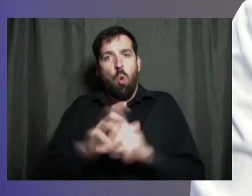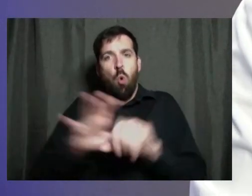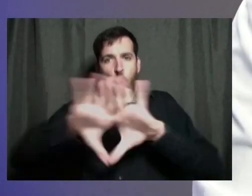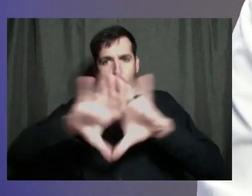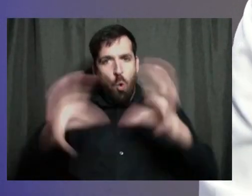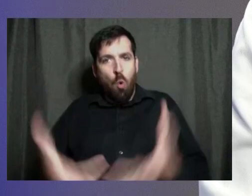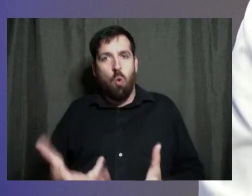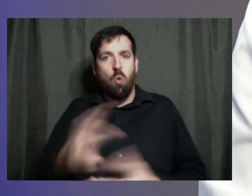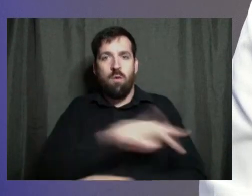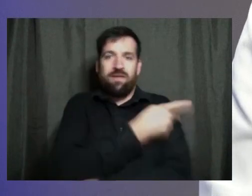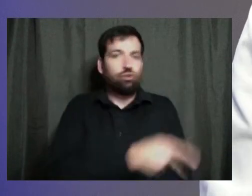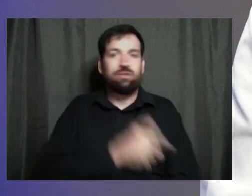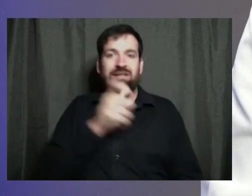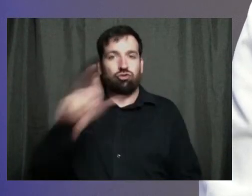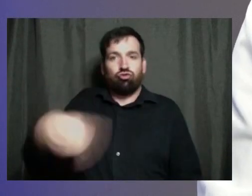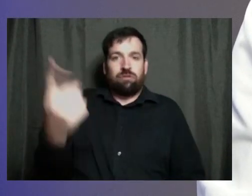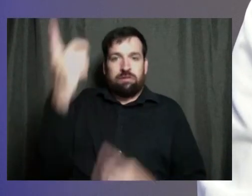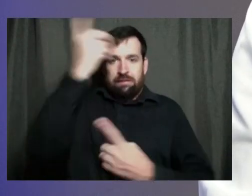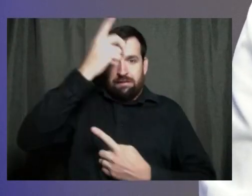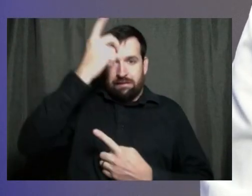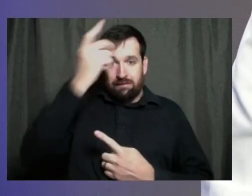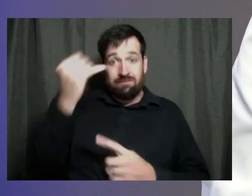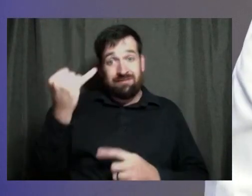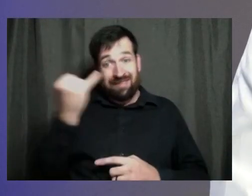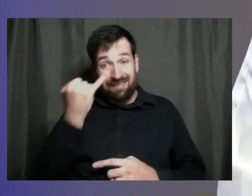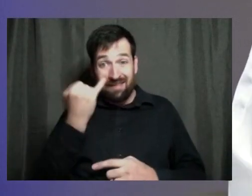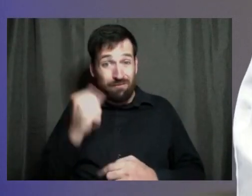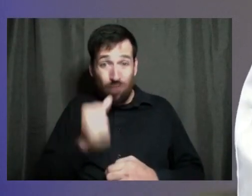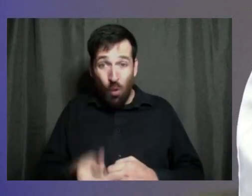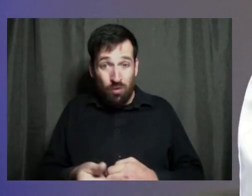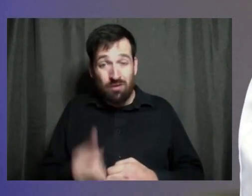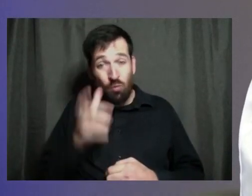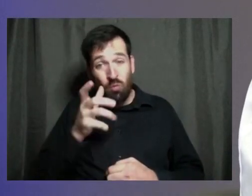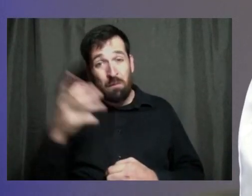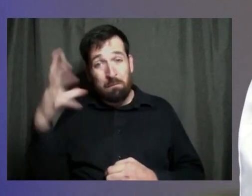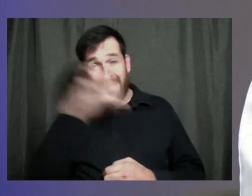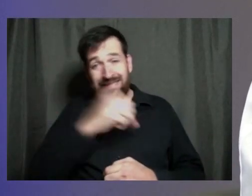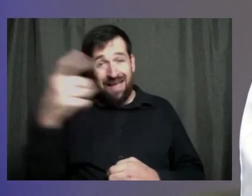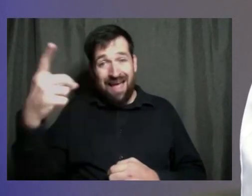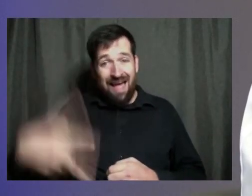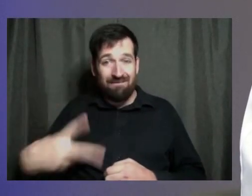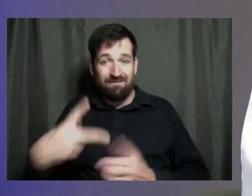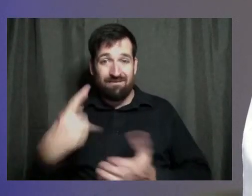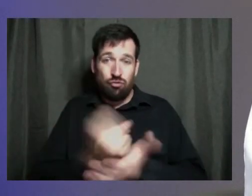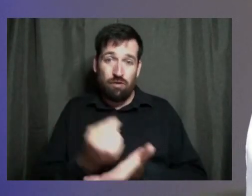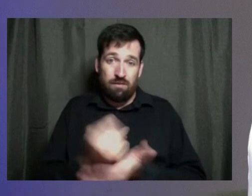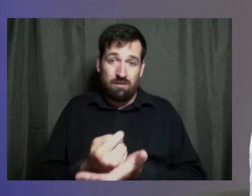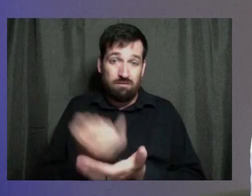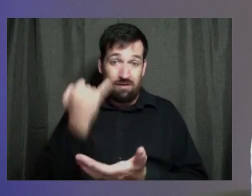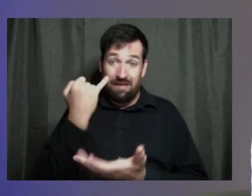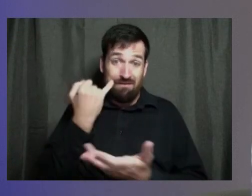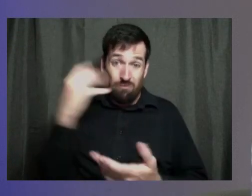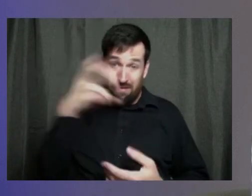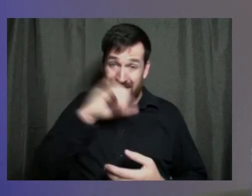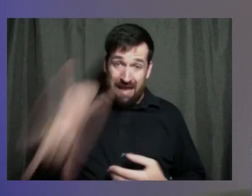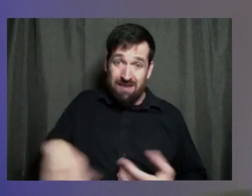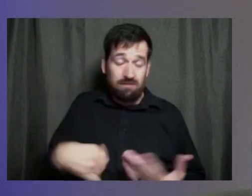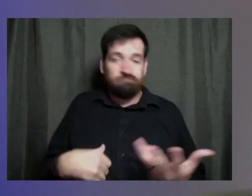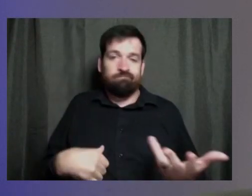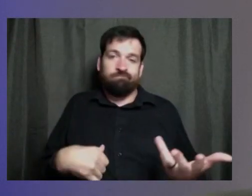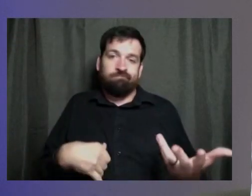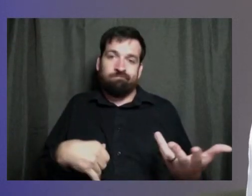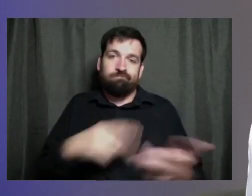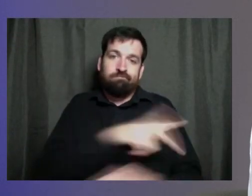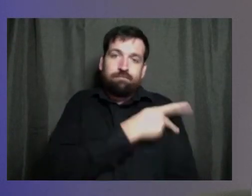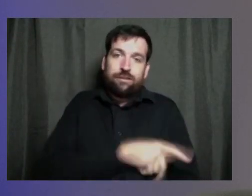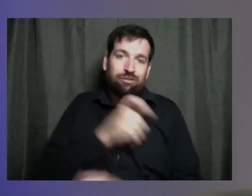Mm-hmm. If you don't, you're going to miss half of the treatment plan. And if you miss half the treatment plan, patients don't do very well. And I think that's something we